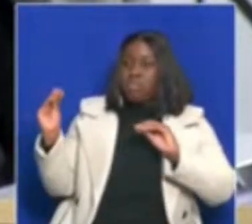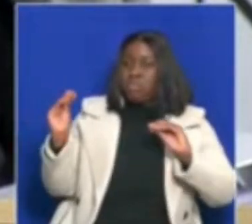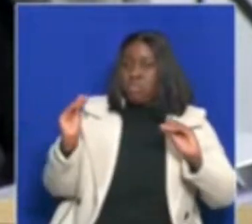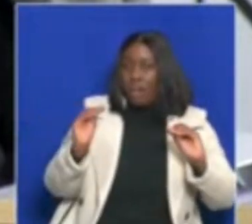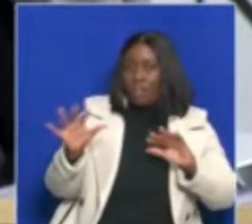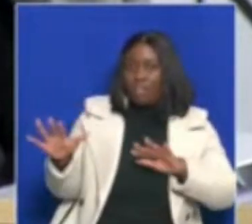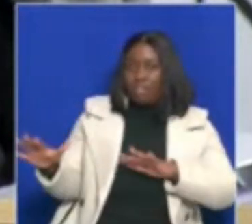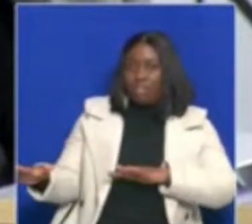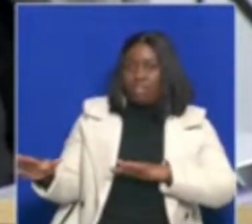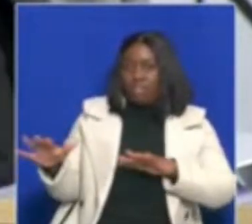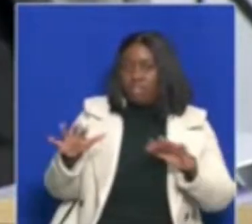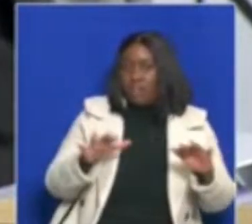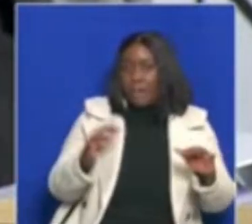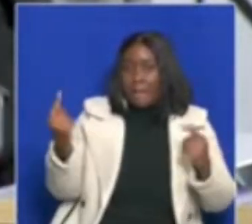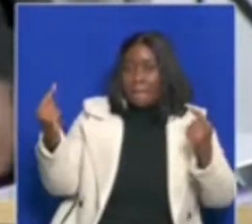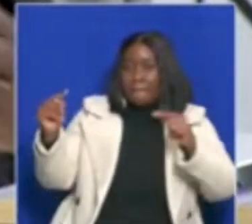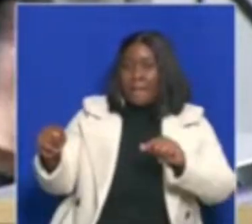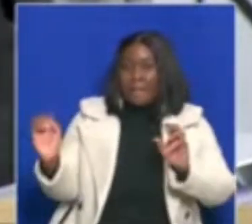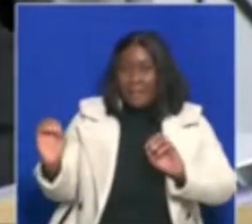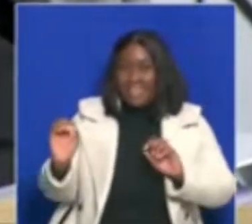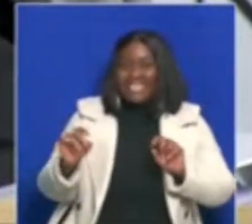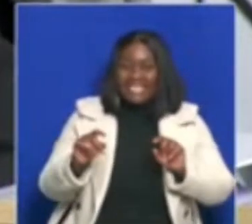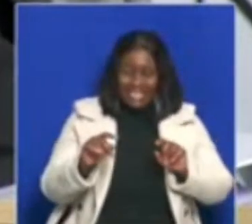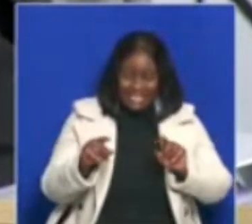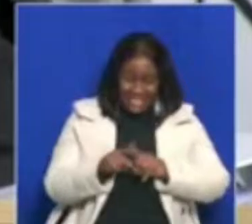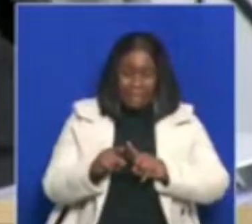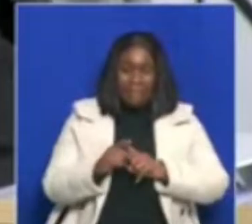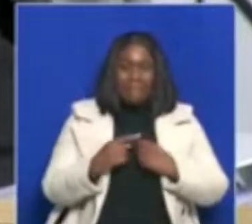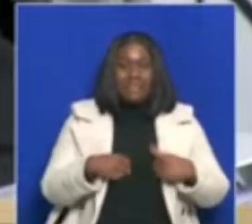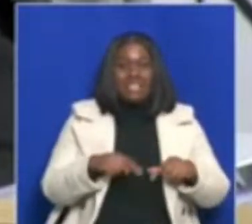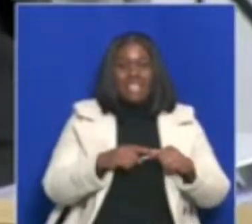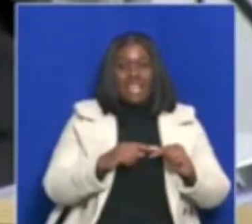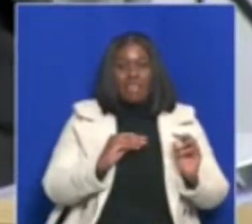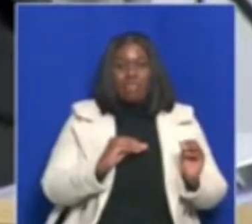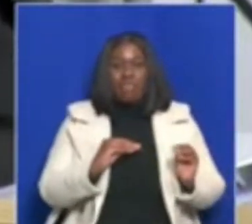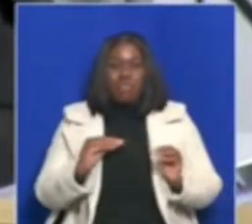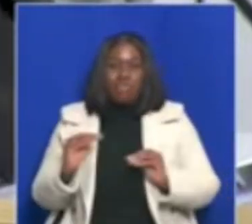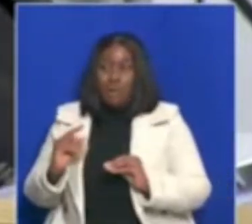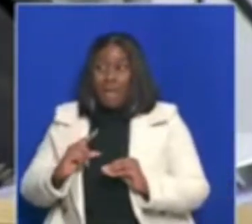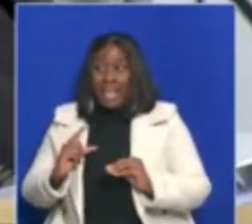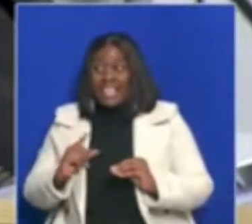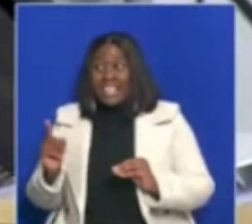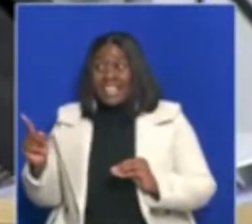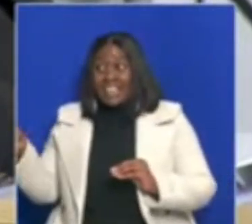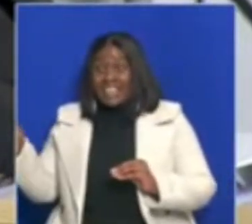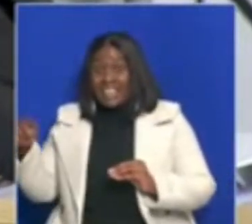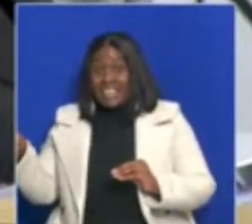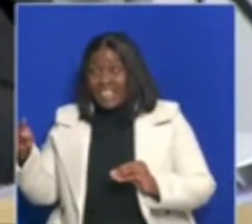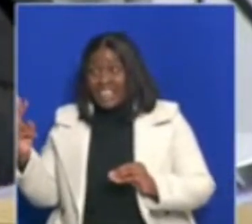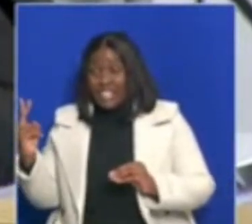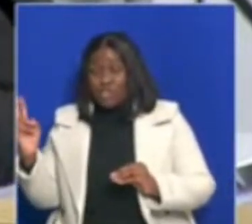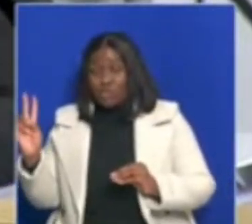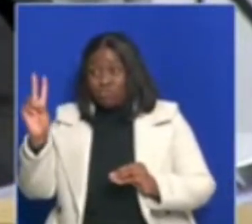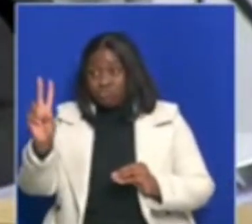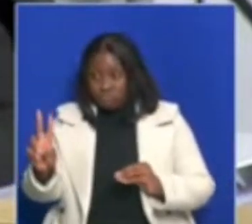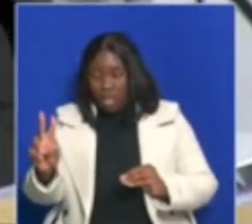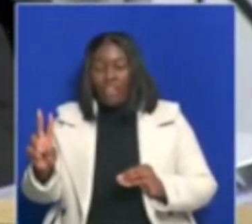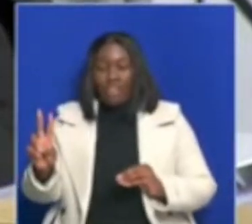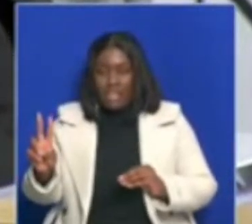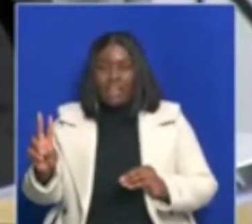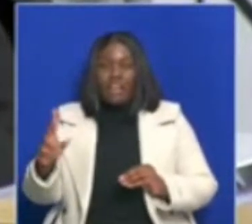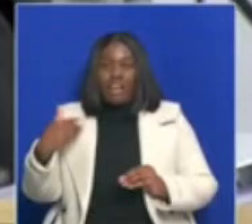to the crime scene because we only get the report when they get to the crime scene. However, the